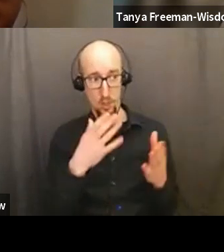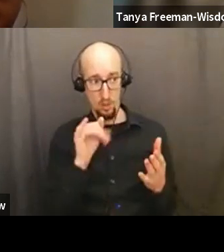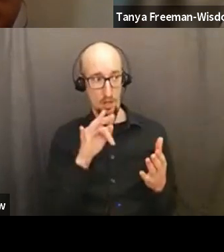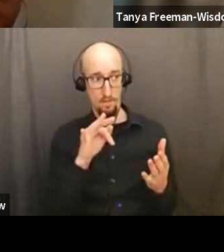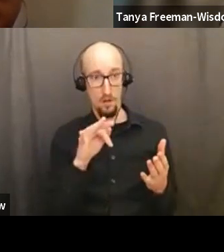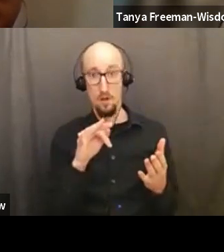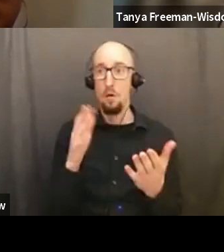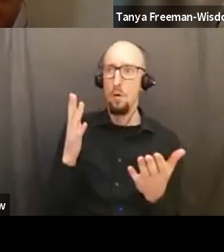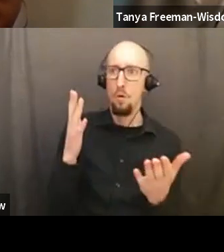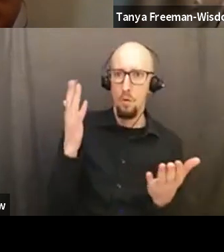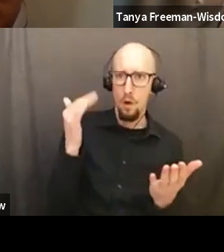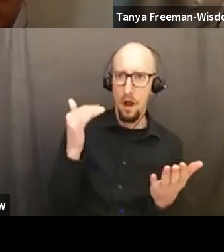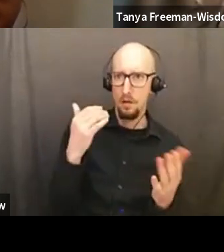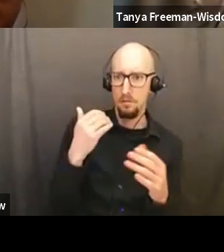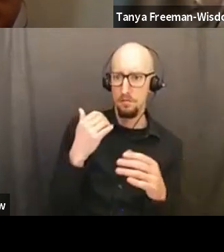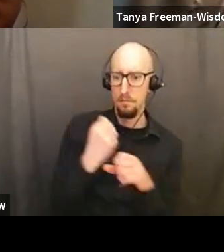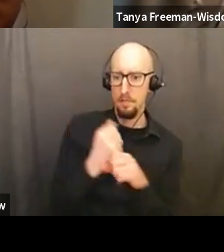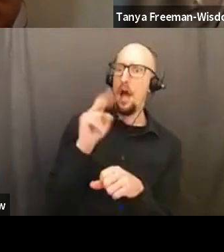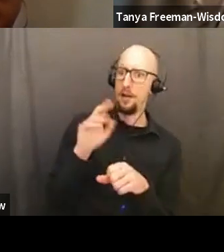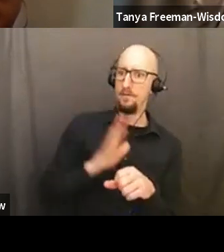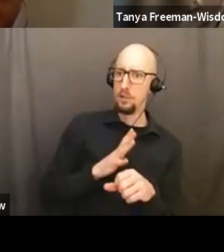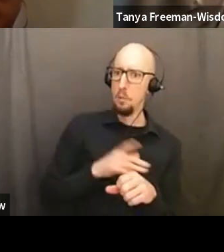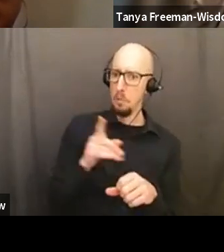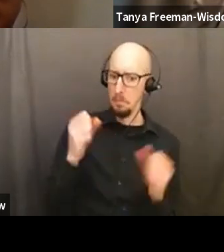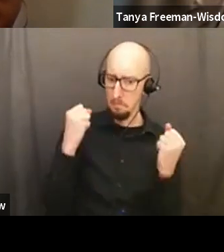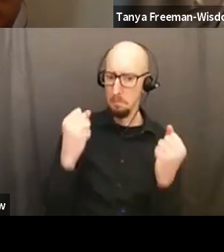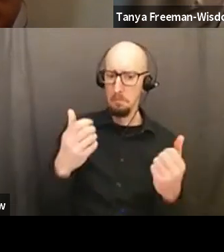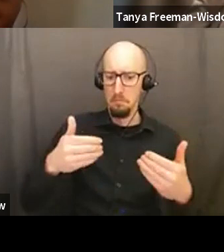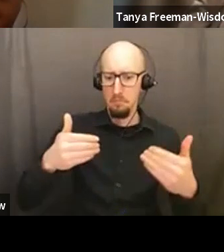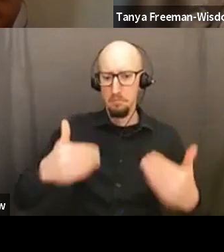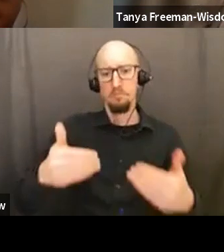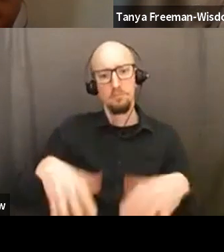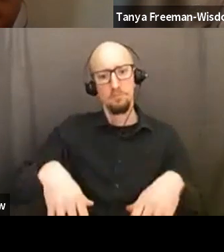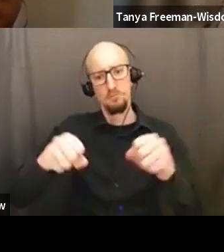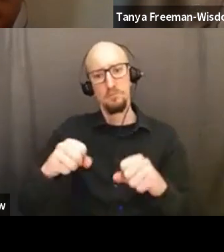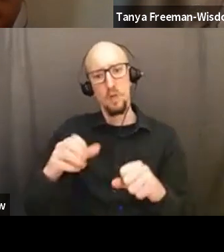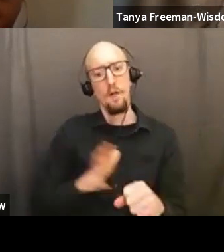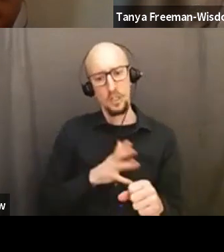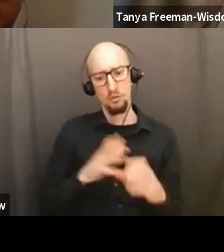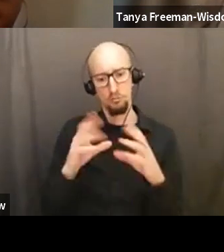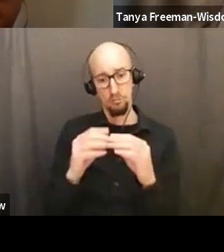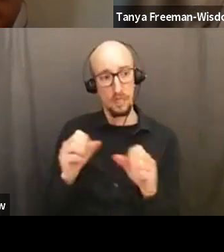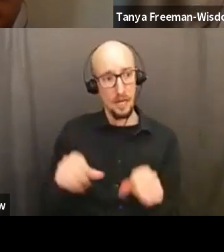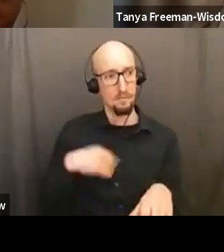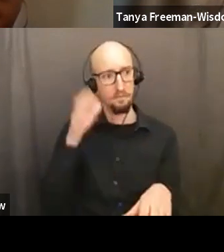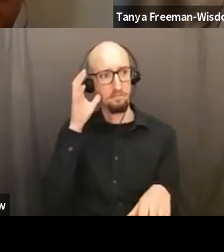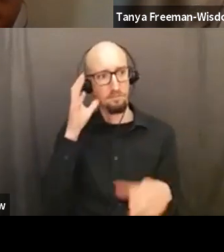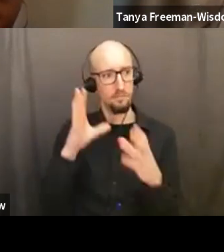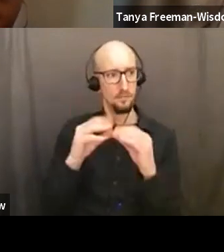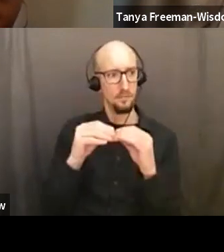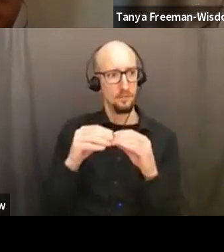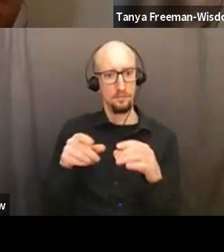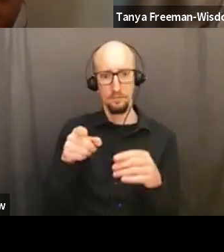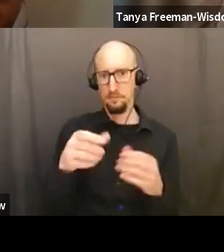why make it unofficial? Why don't we make it official? And we can have a listening session with students.